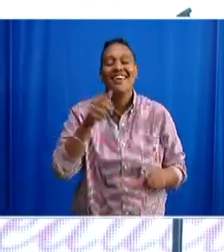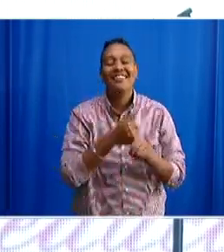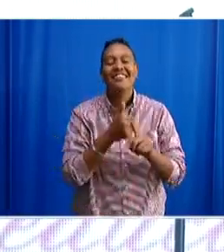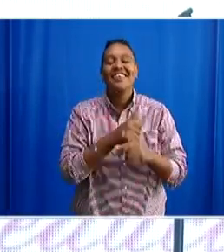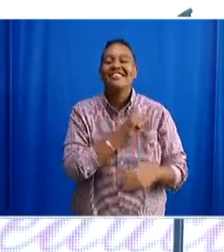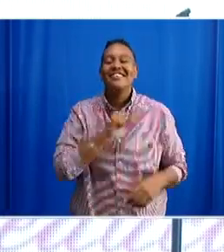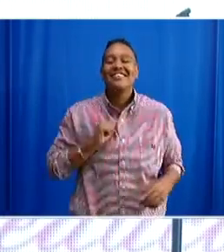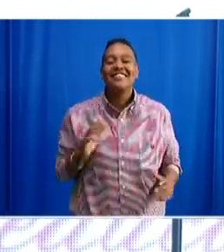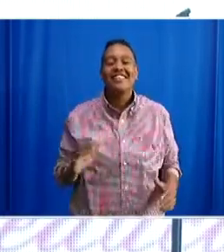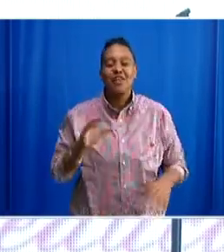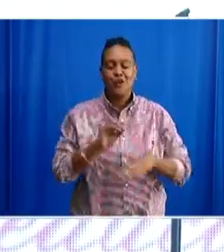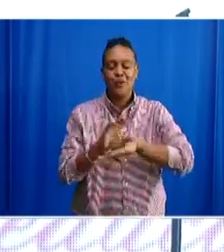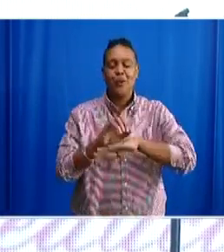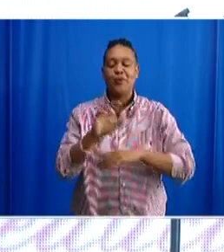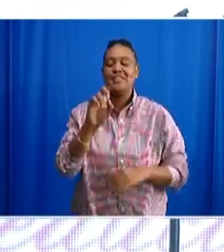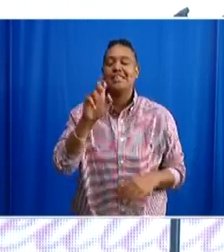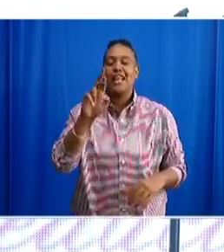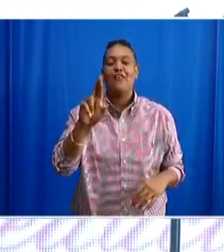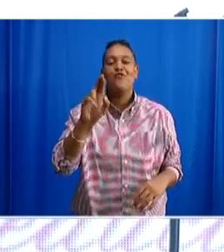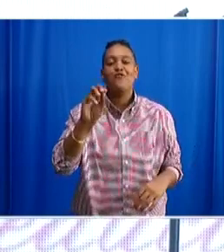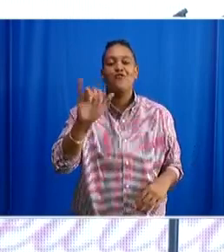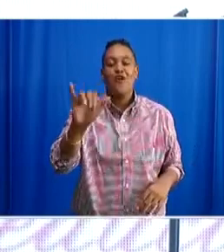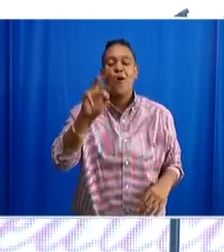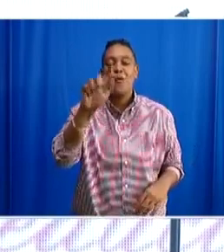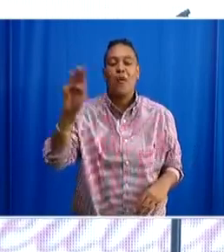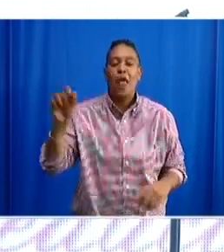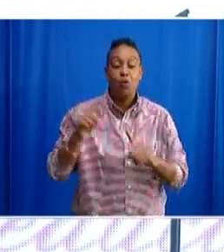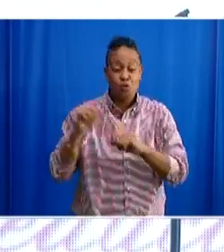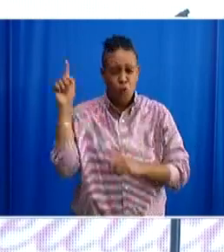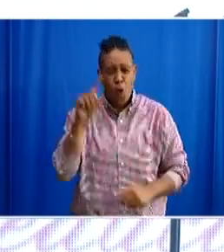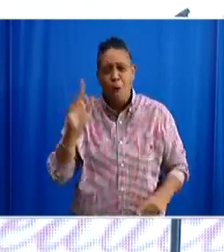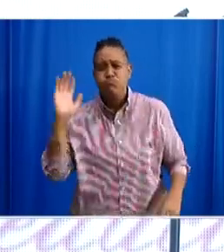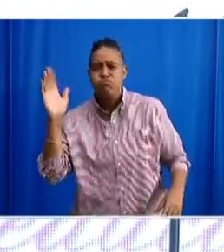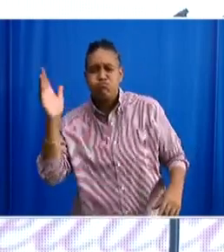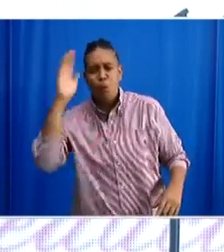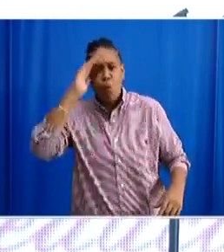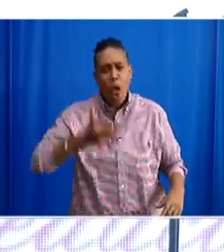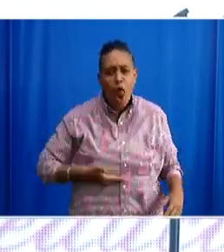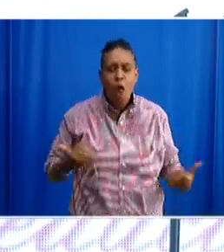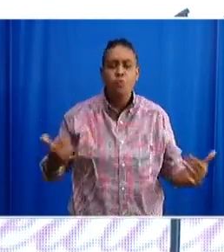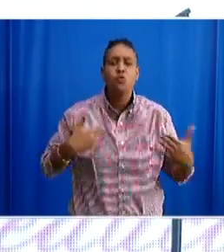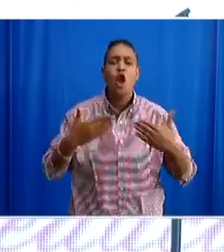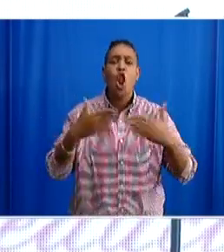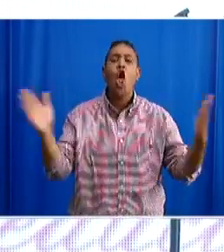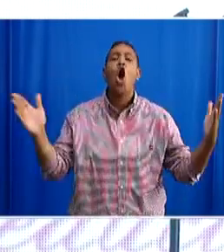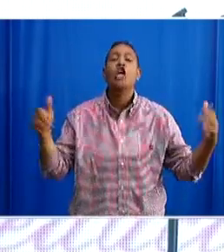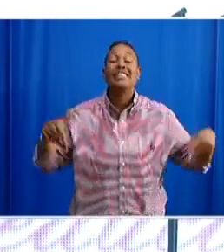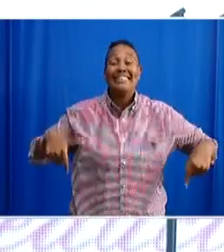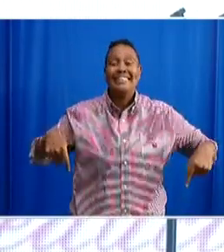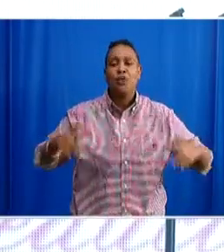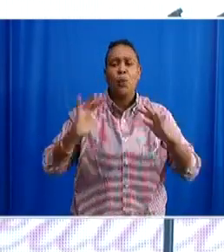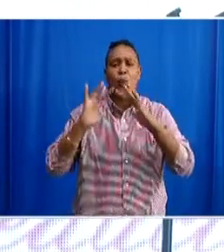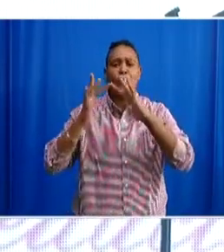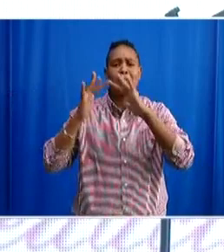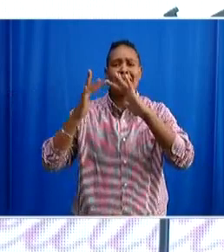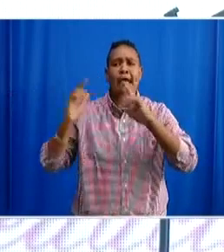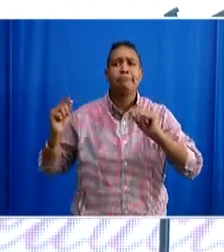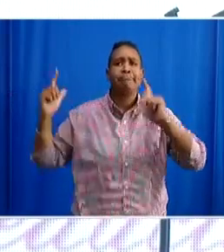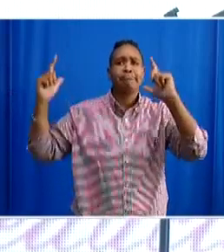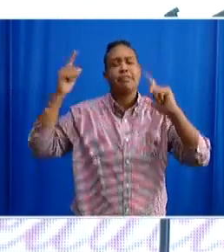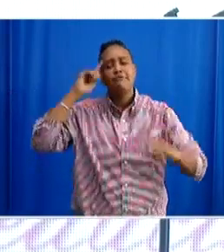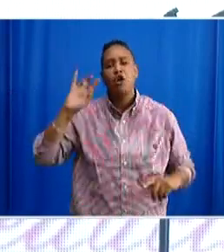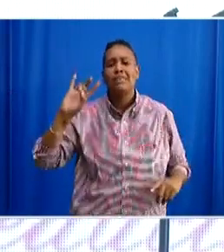Senator Councillor Delroy Williams, Mayor of Kingston, to bring welcome as we launch the website for the